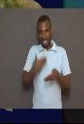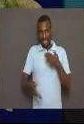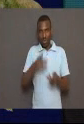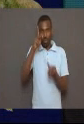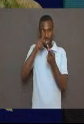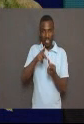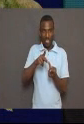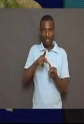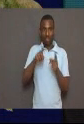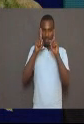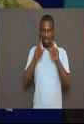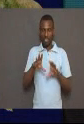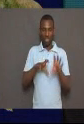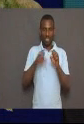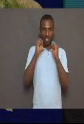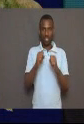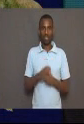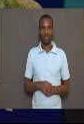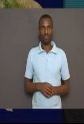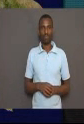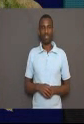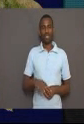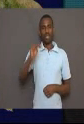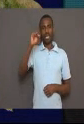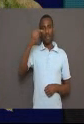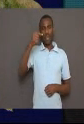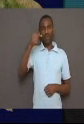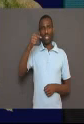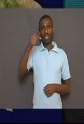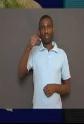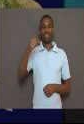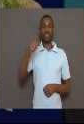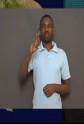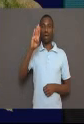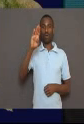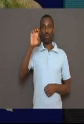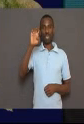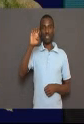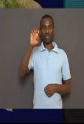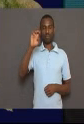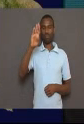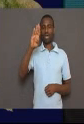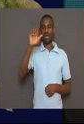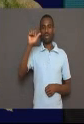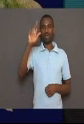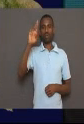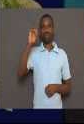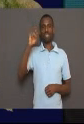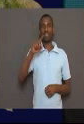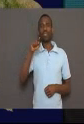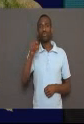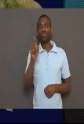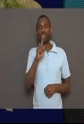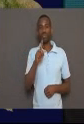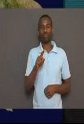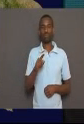Mercury barometers consist of a reservoir and a sealed tube that rises